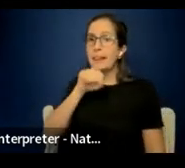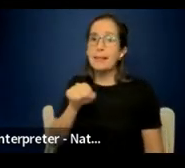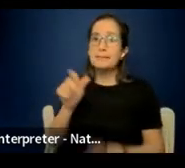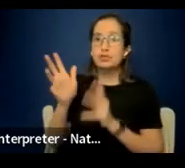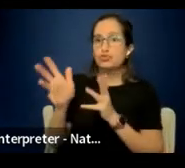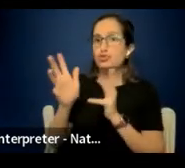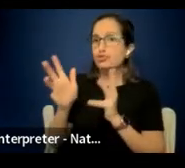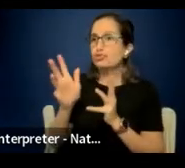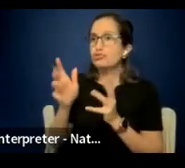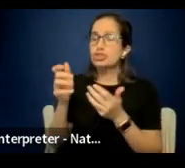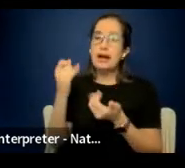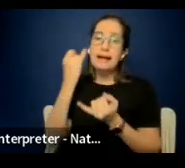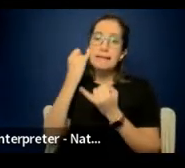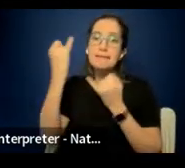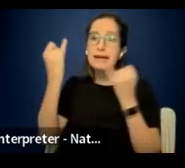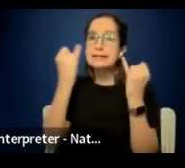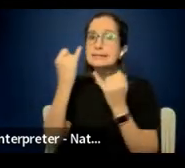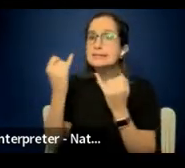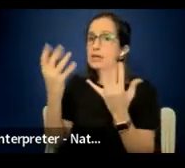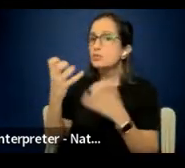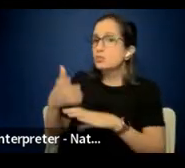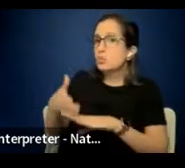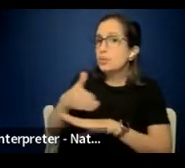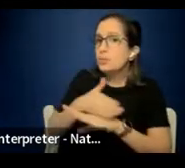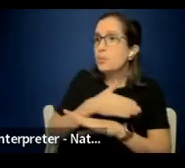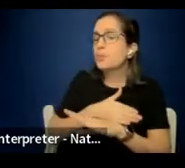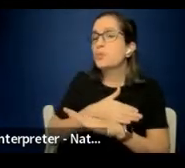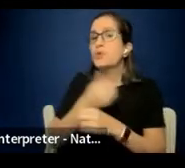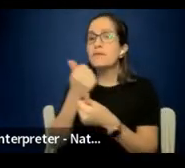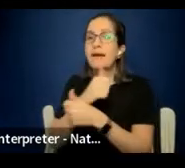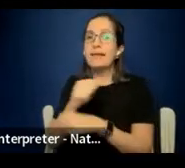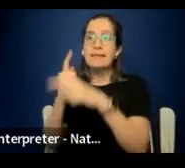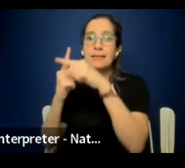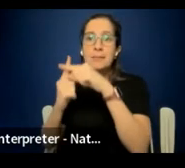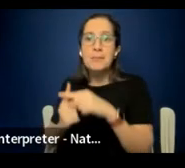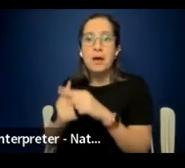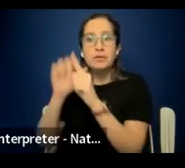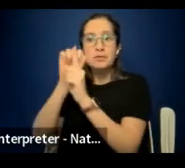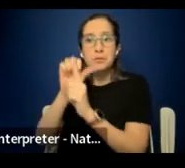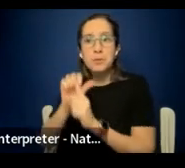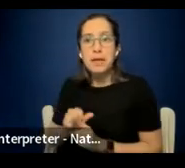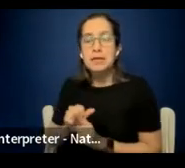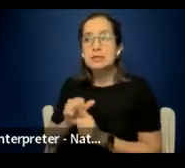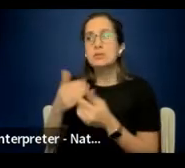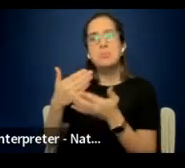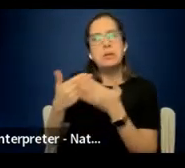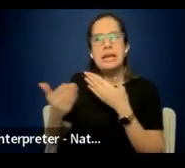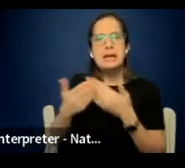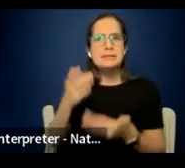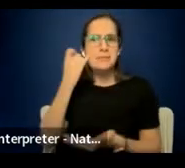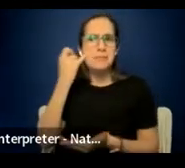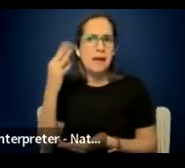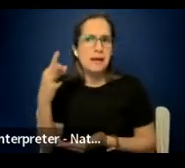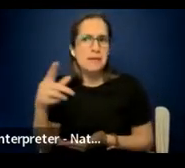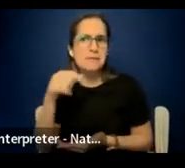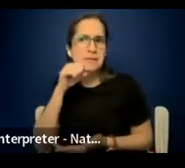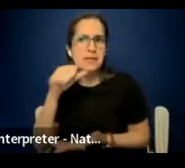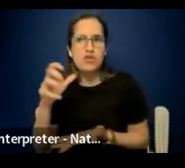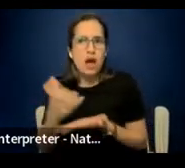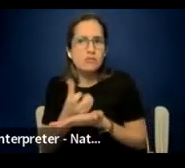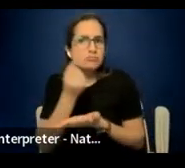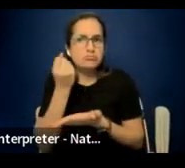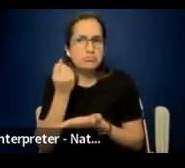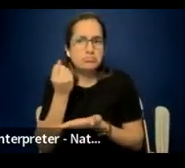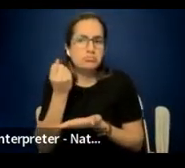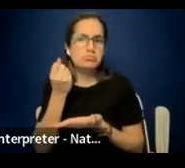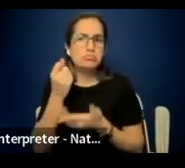we welcome you to do that. Whether or not people take advantage of it, it probably really feels like somebody's reaching out and wanting to hear what they have